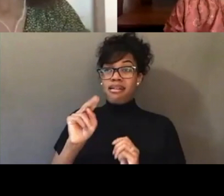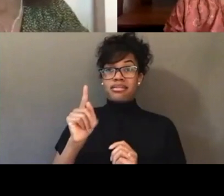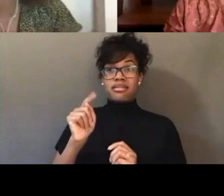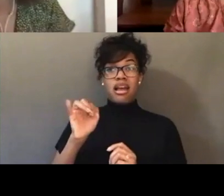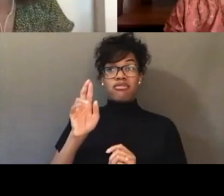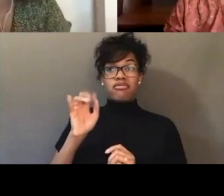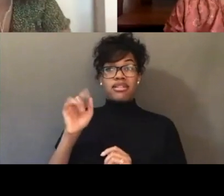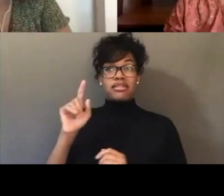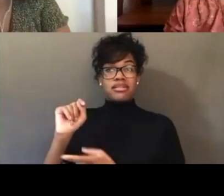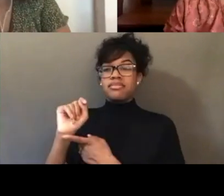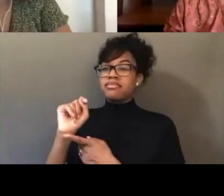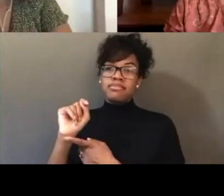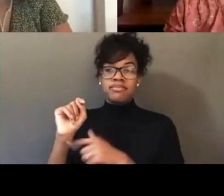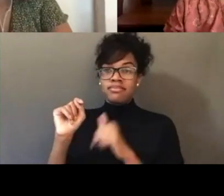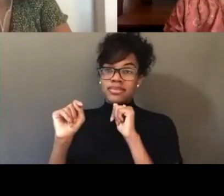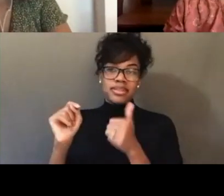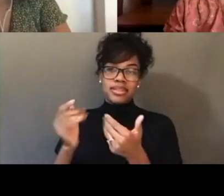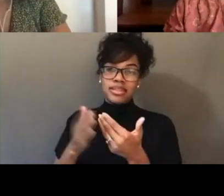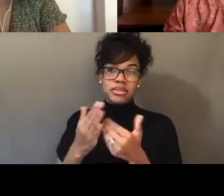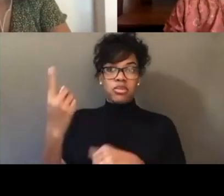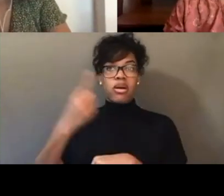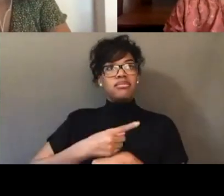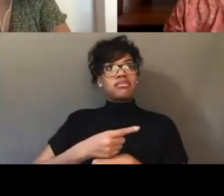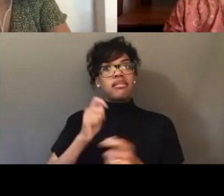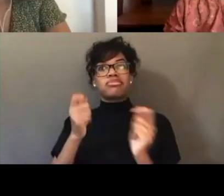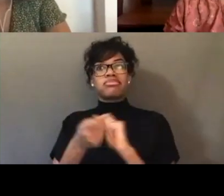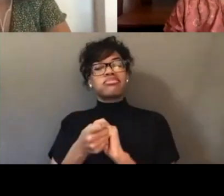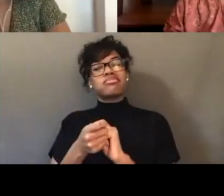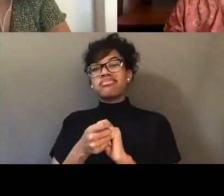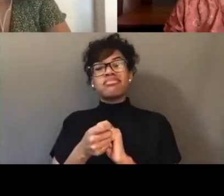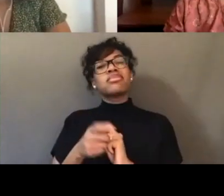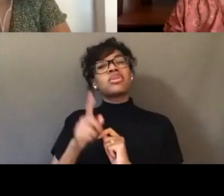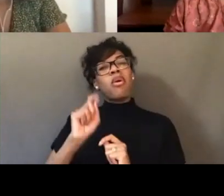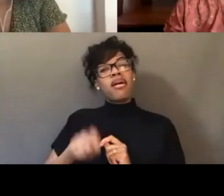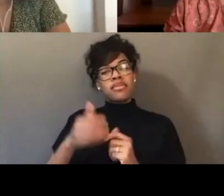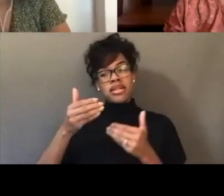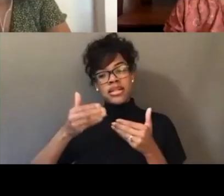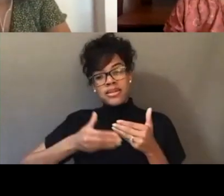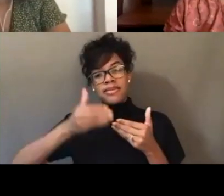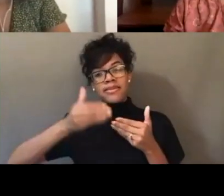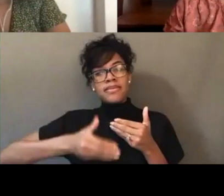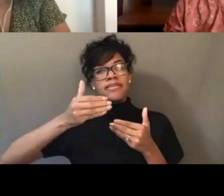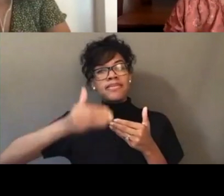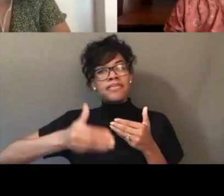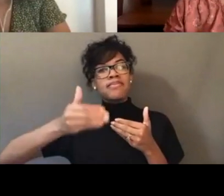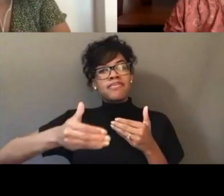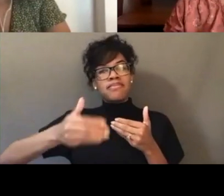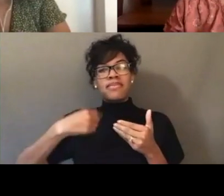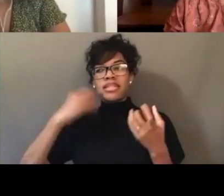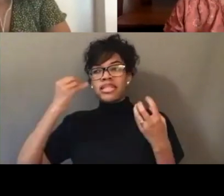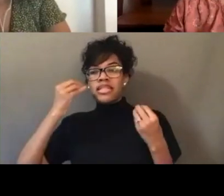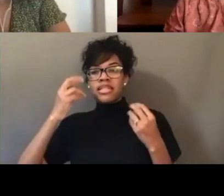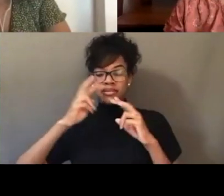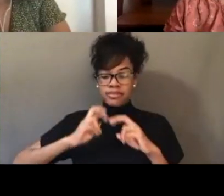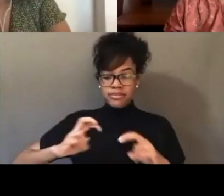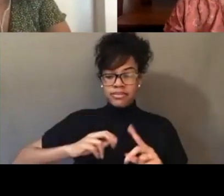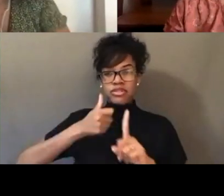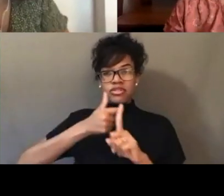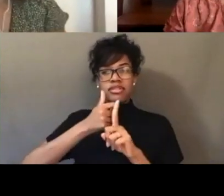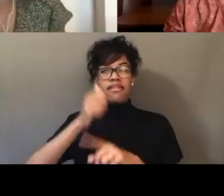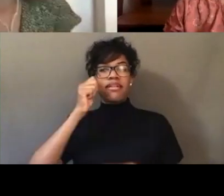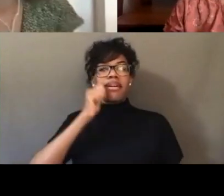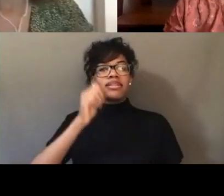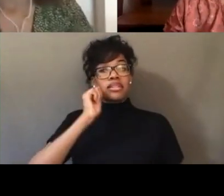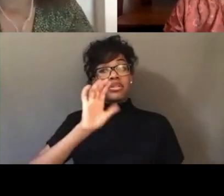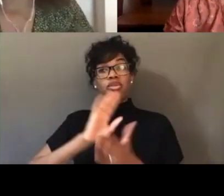journey that if you ask yourself these questions on a regular basis, then it will evolve and become stronger.